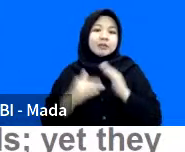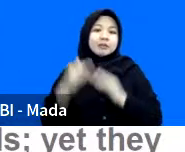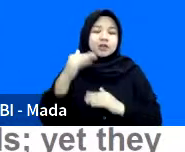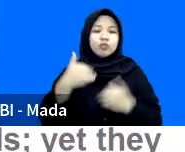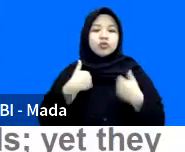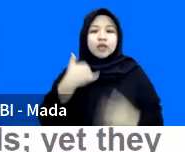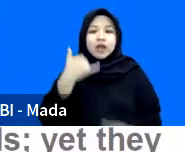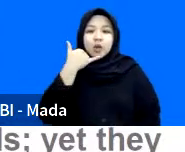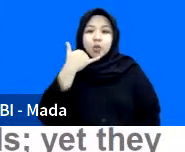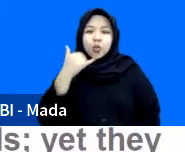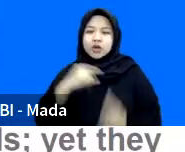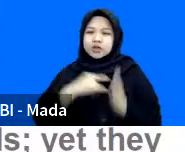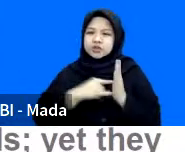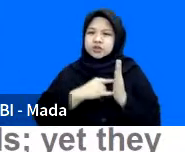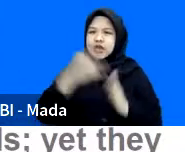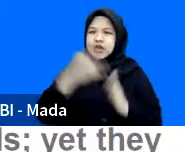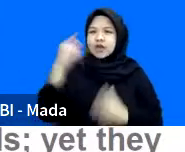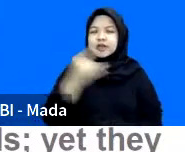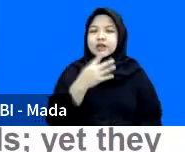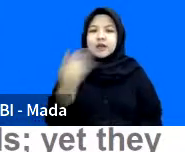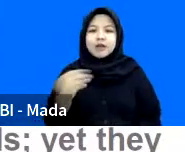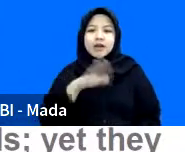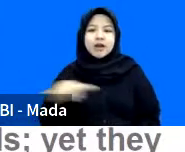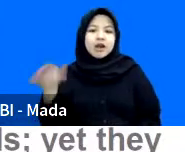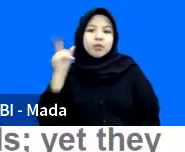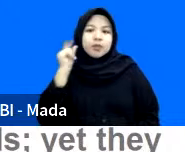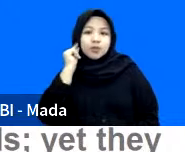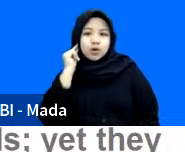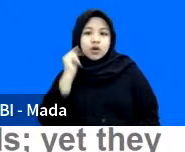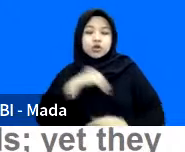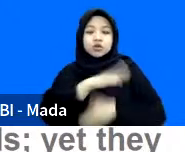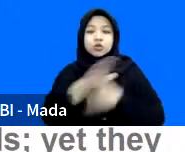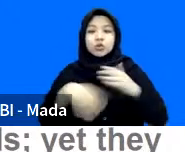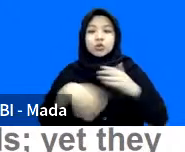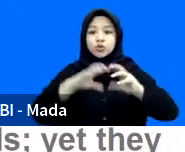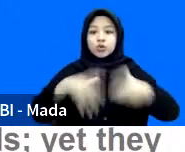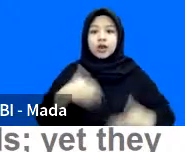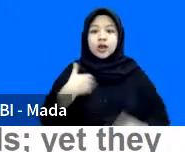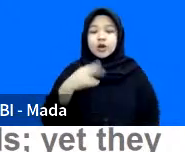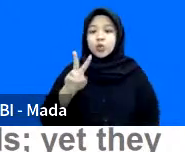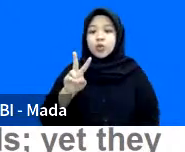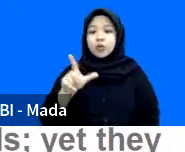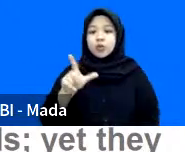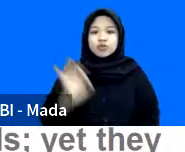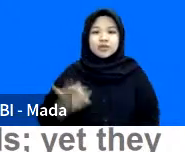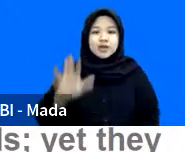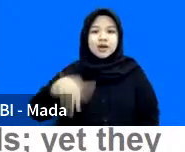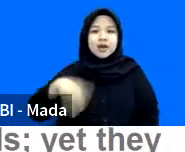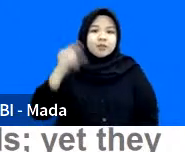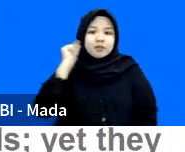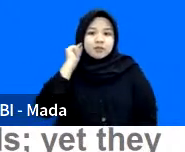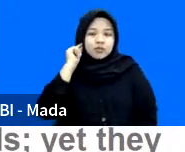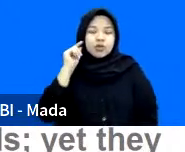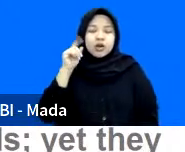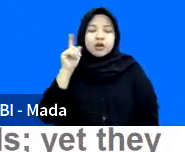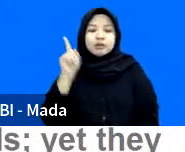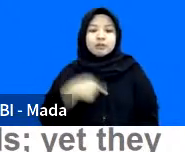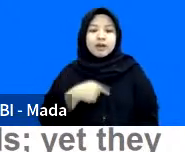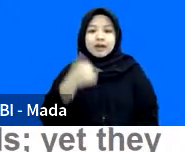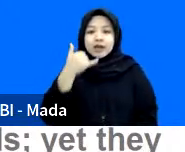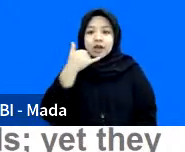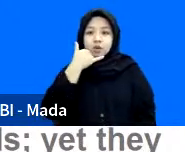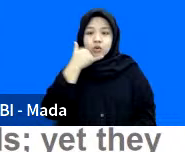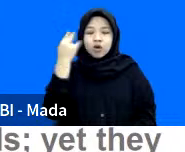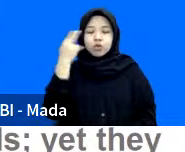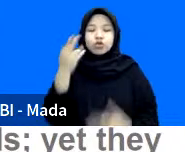countries throughout the world, only 27% of girls use their phone to access the internet